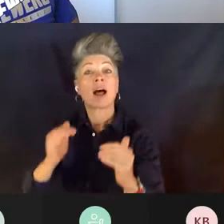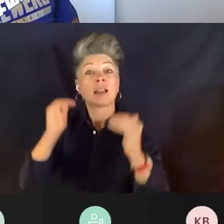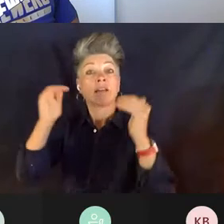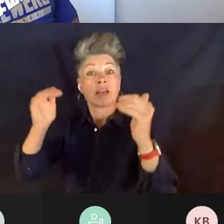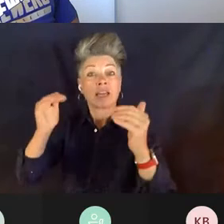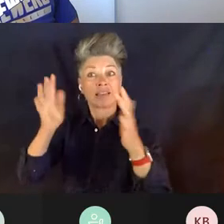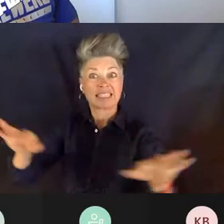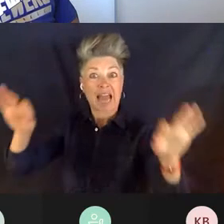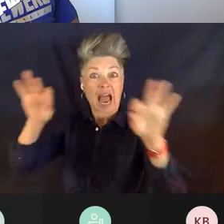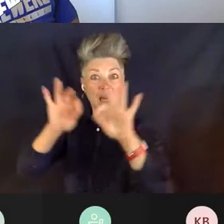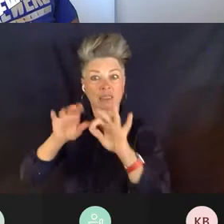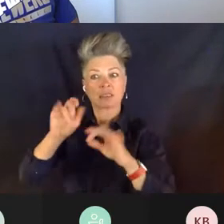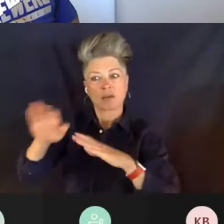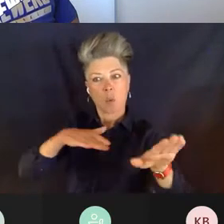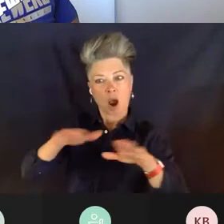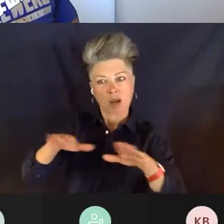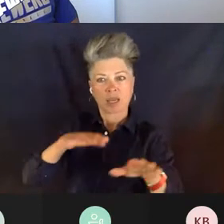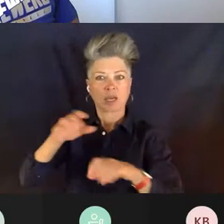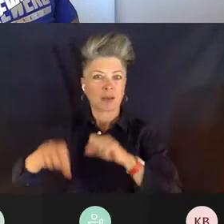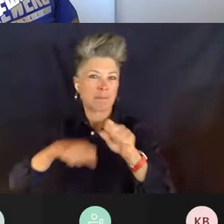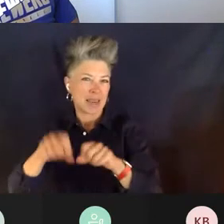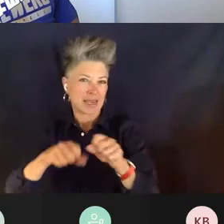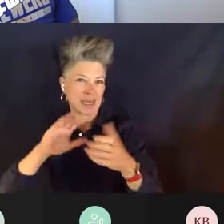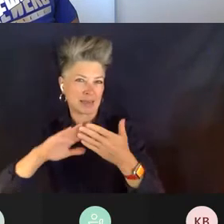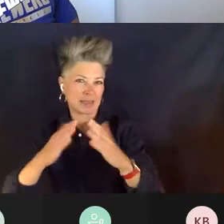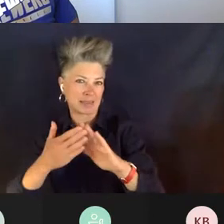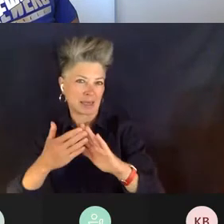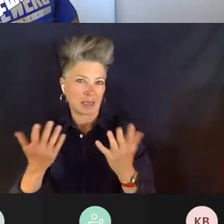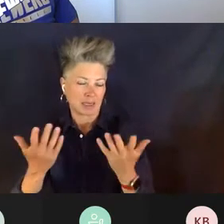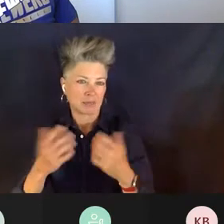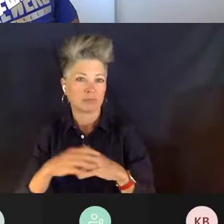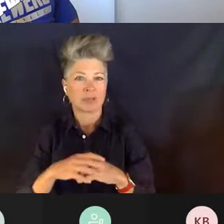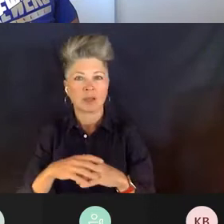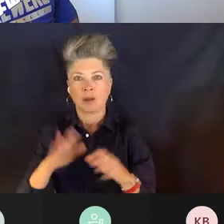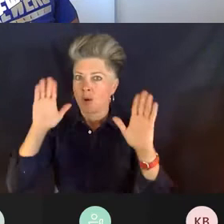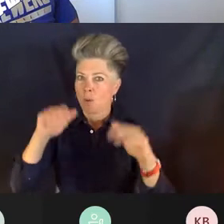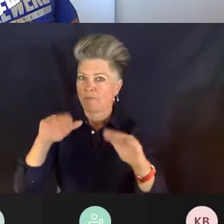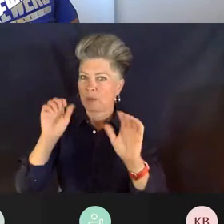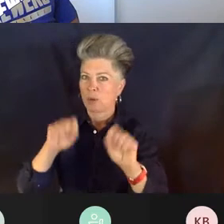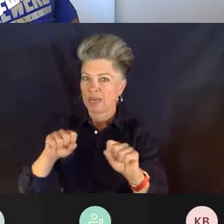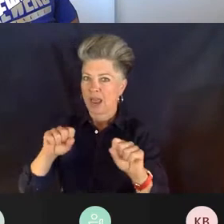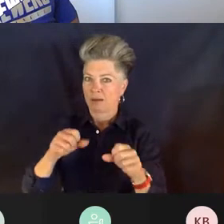Milwaukee. Hopefully we can come up with something a little bit shorter than that, but